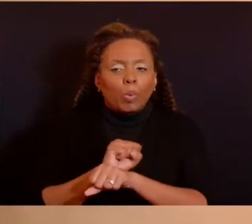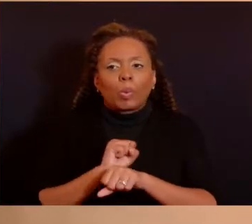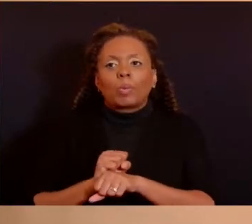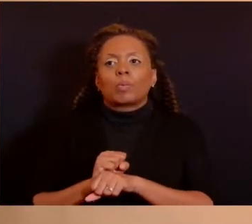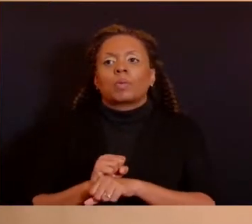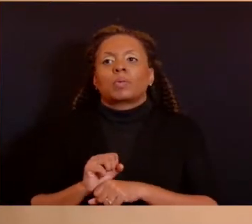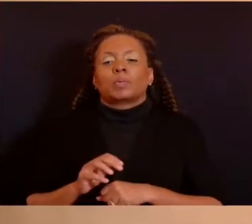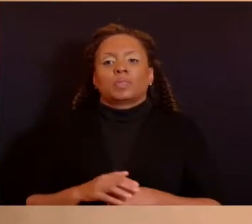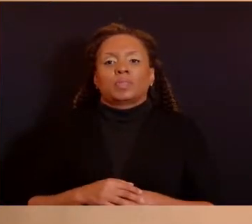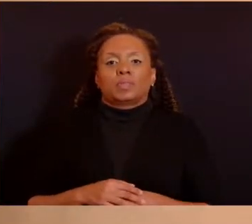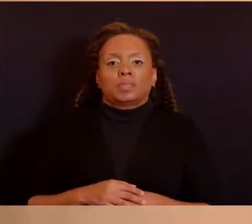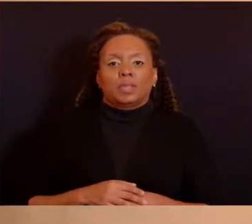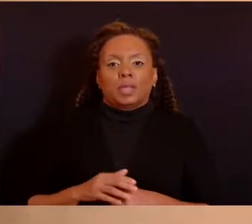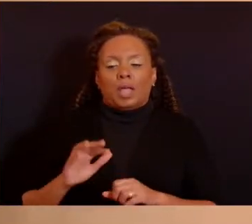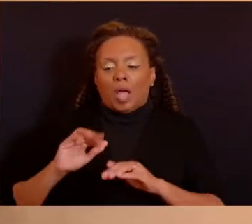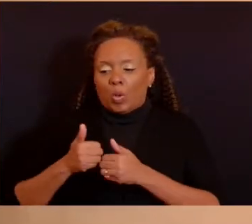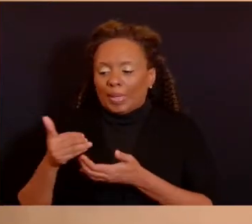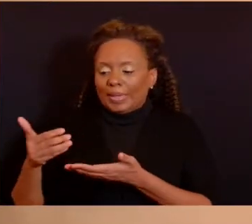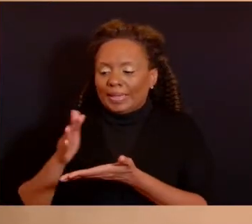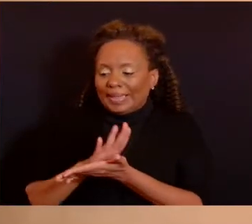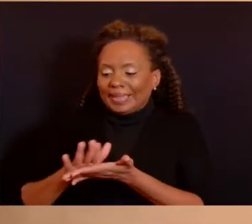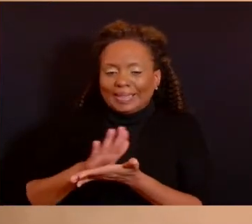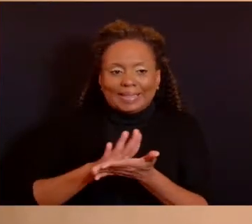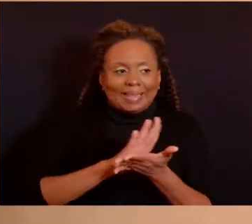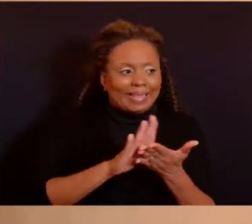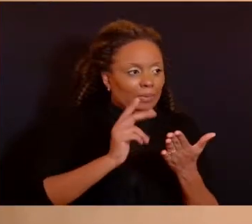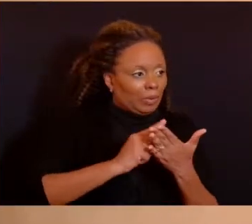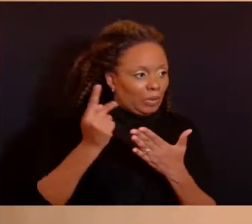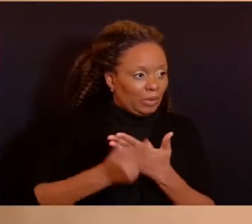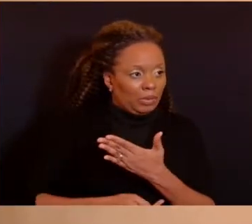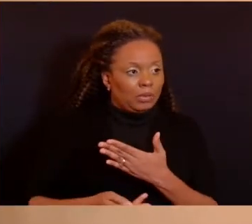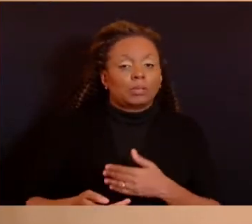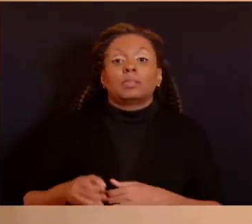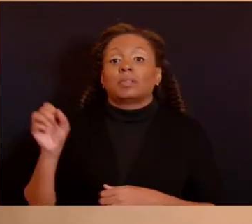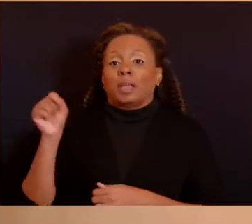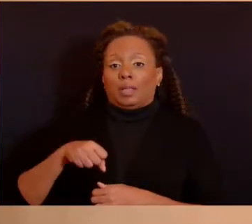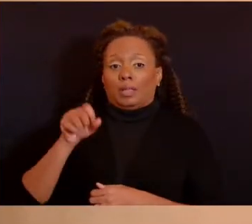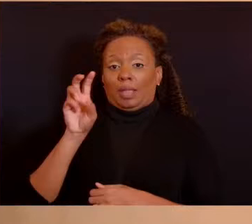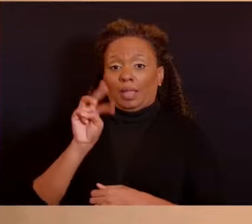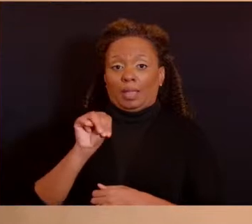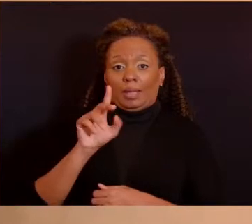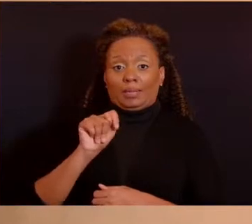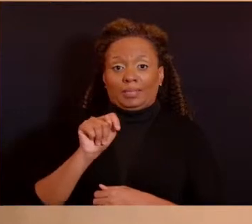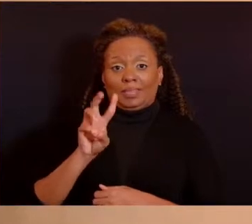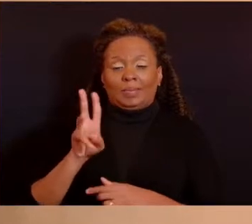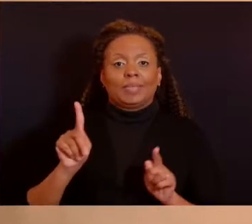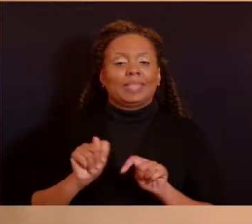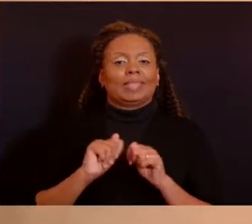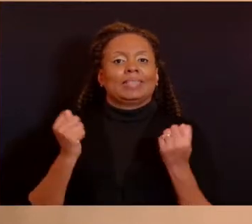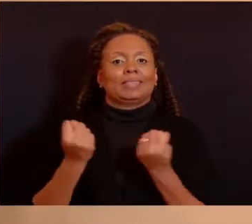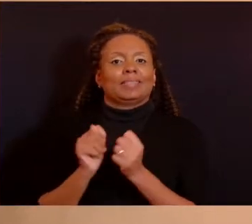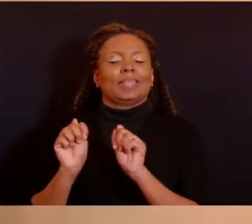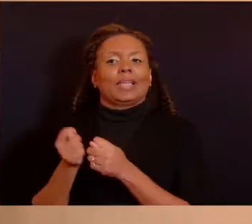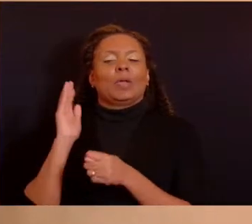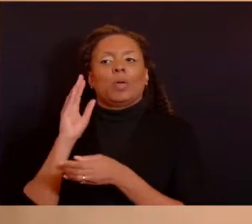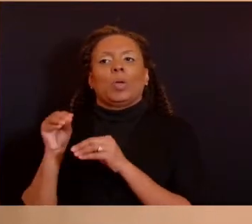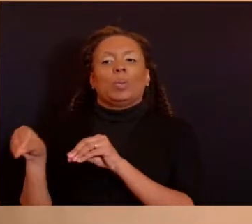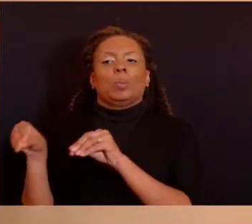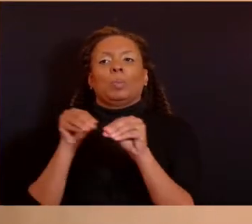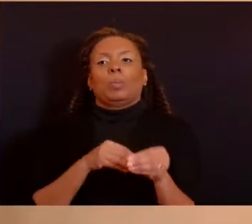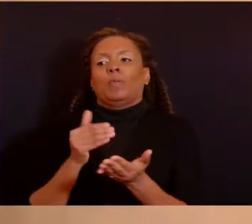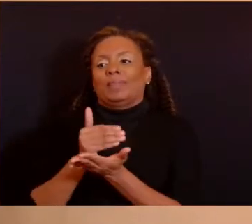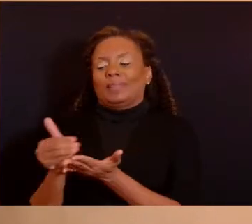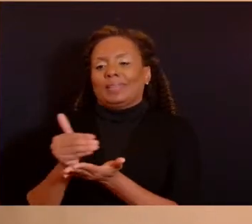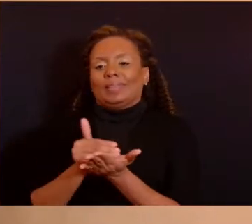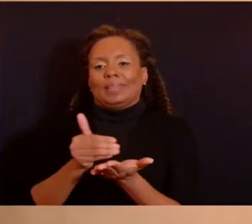in respect of the clean ash cleanup program. So yes, the MTW teams would continue to remove the ash from all of our